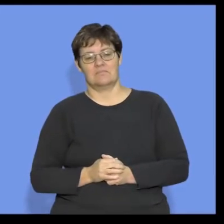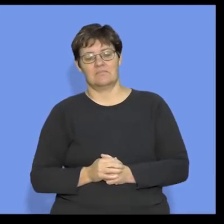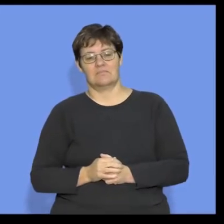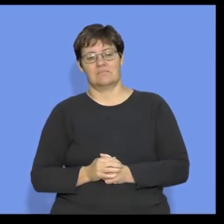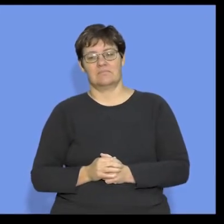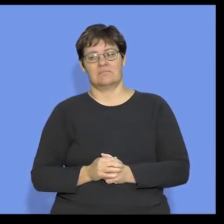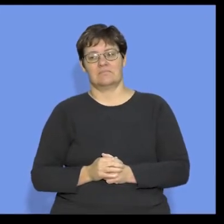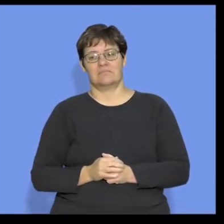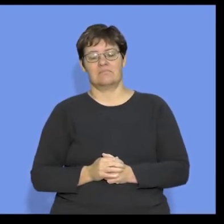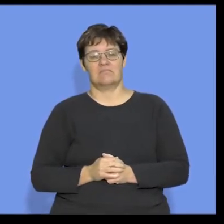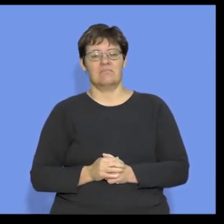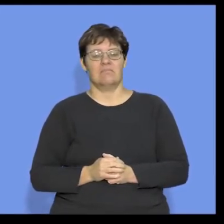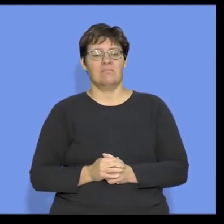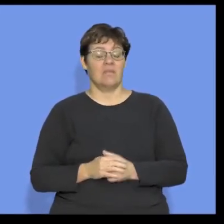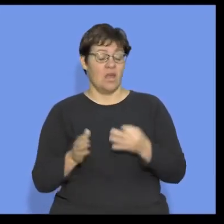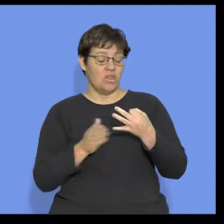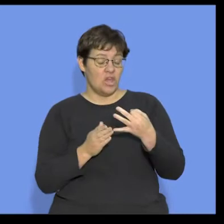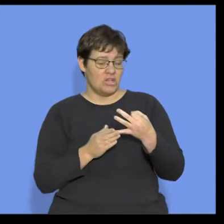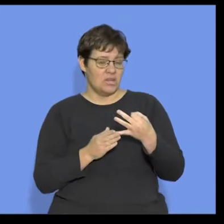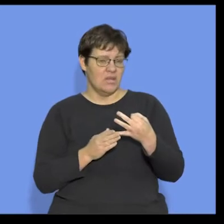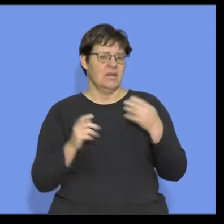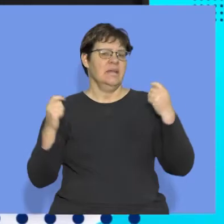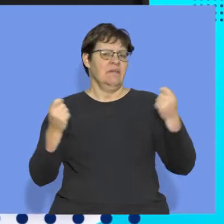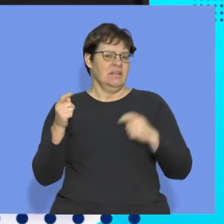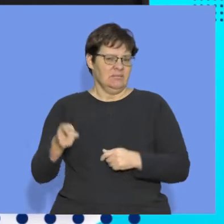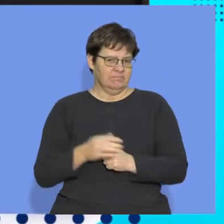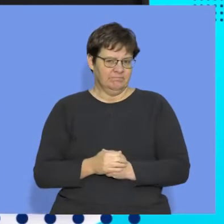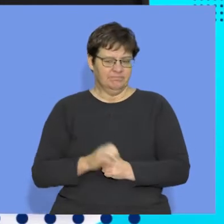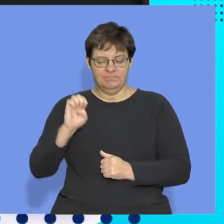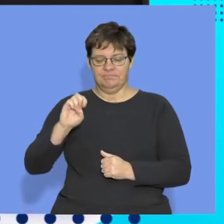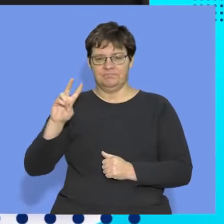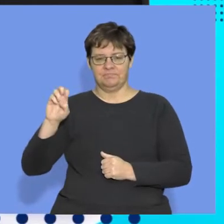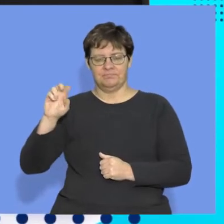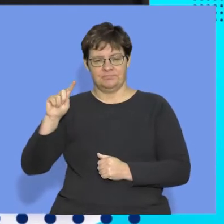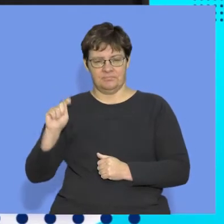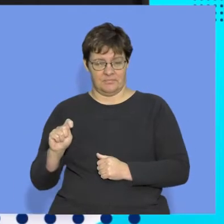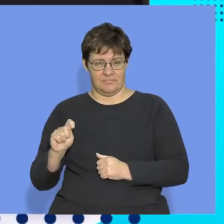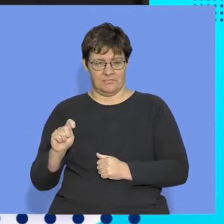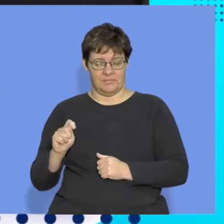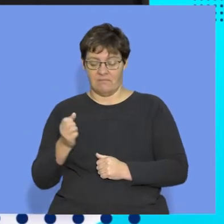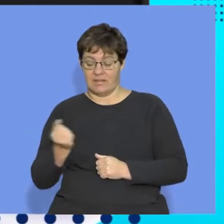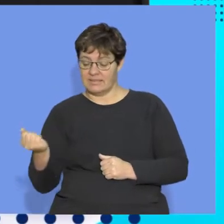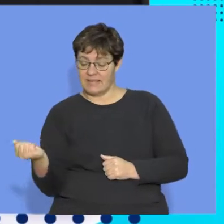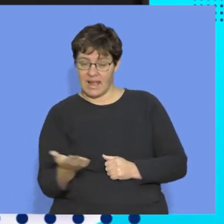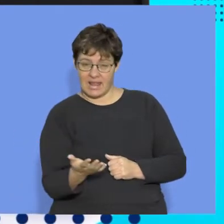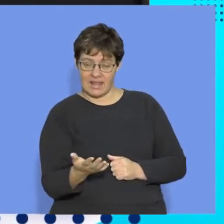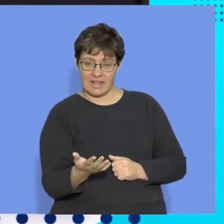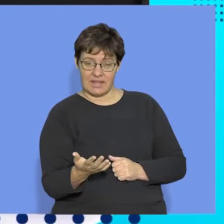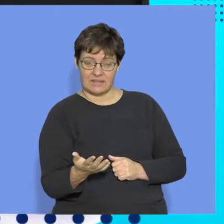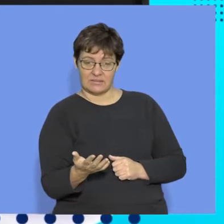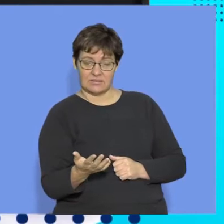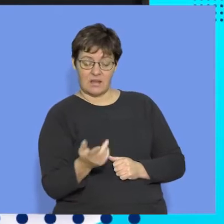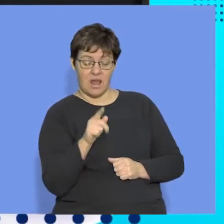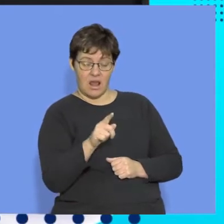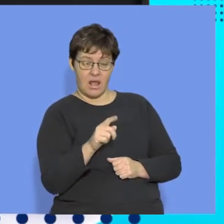What is an event? We know an event. If I have a die, the probability that